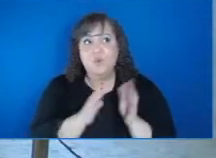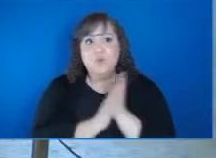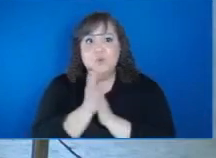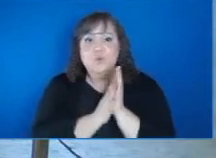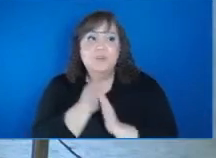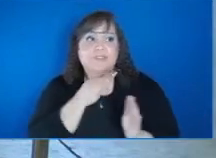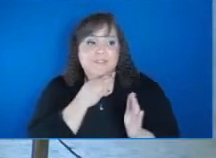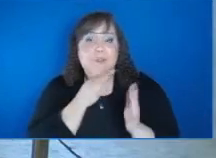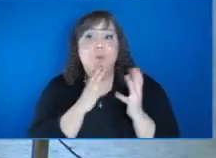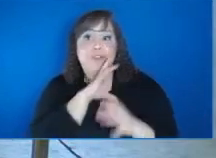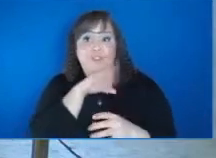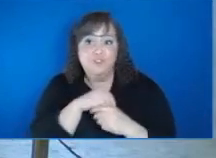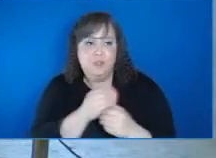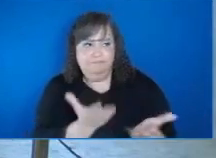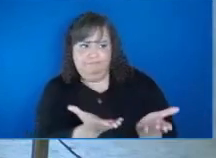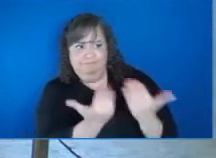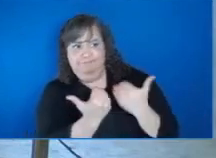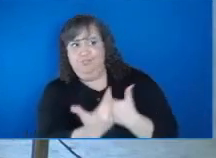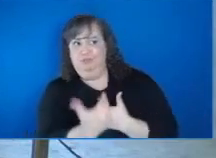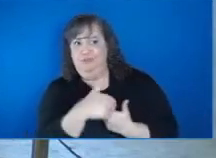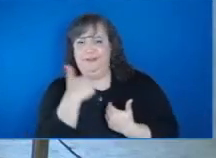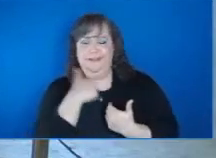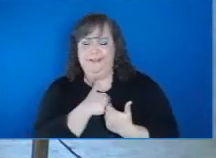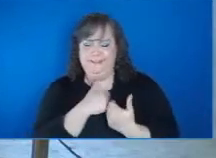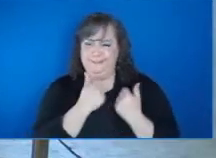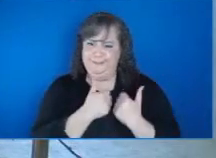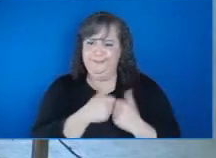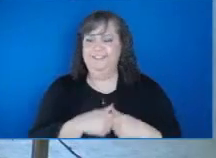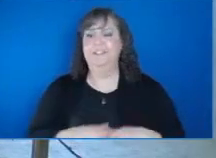bet. Okay. So, Nancy,